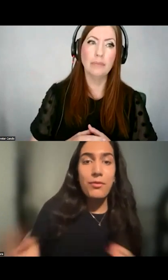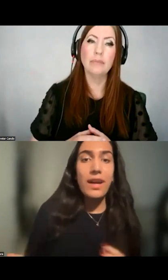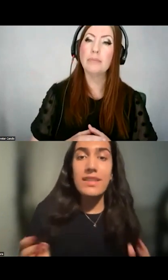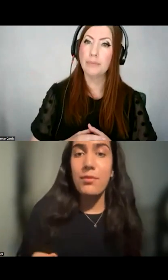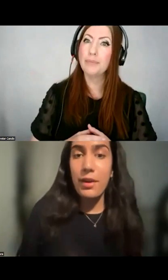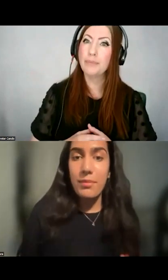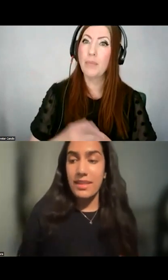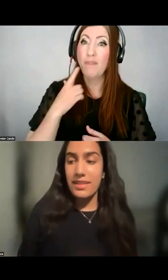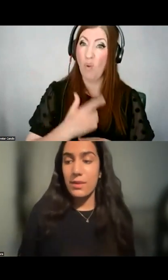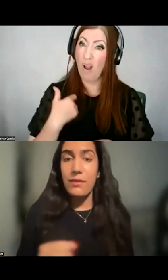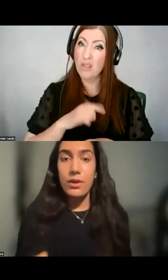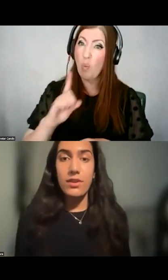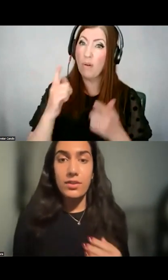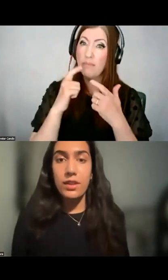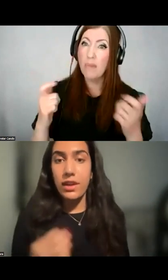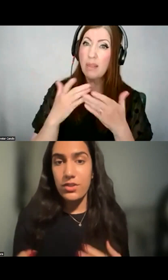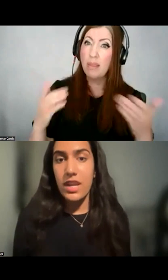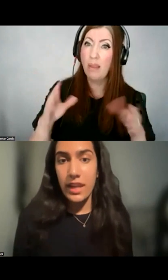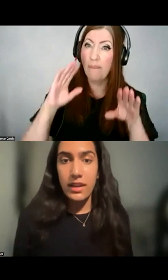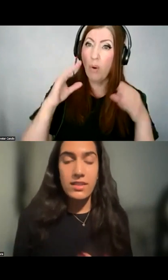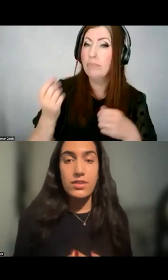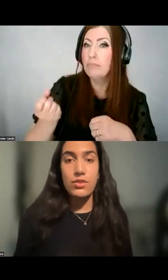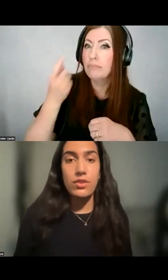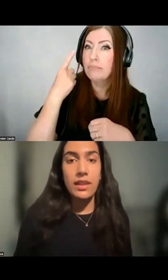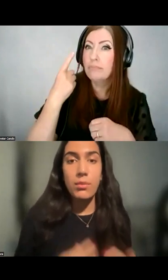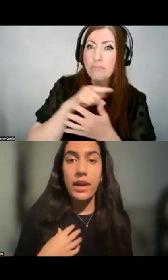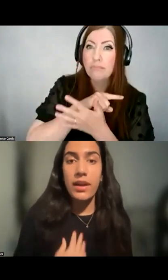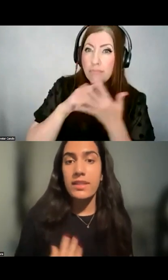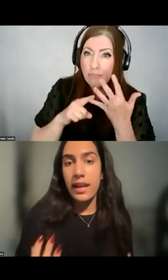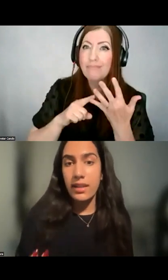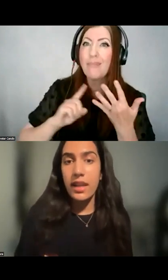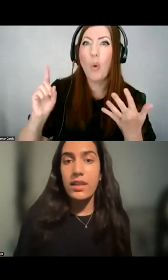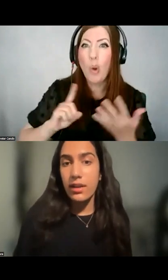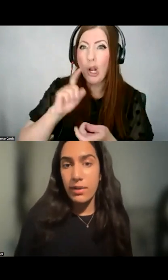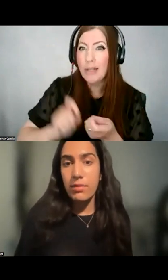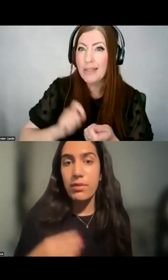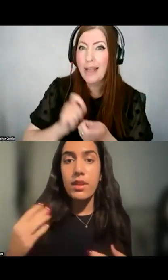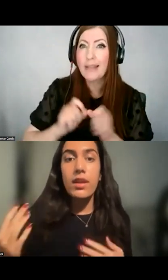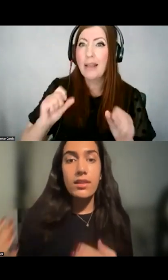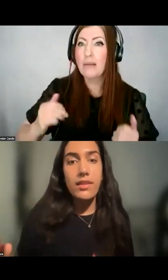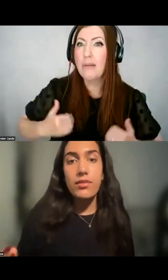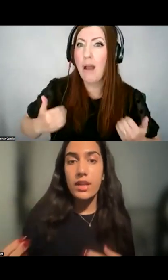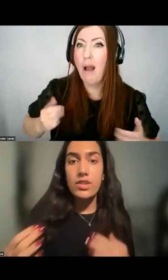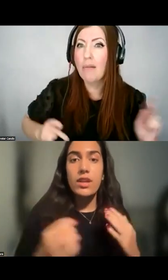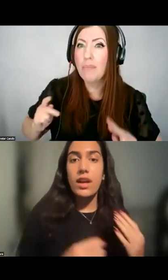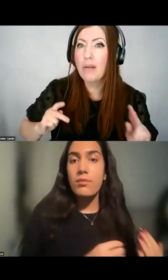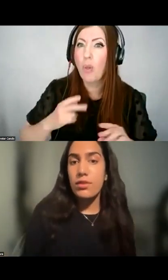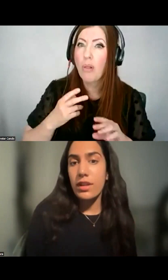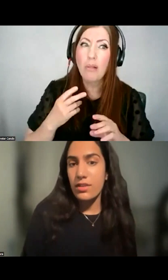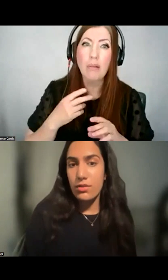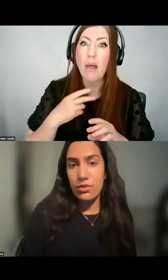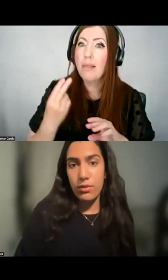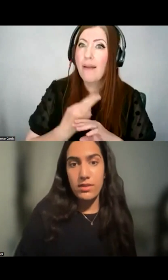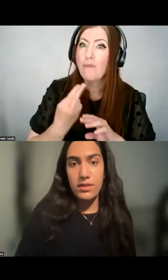So for us, like one of the biggest things that we focus on is really understanding institutionally, like where exactly can young people leverage